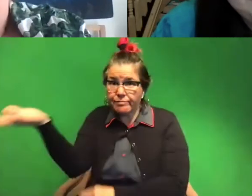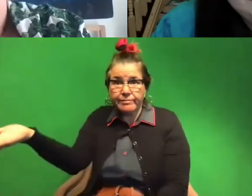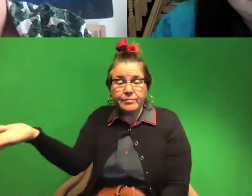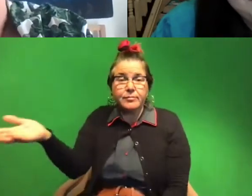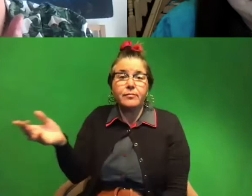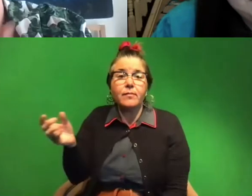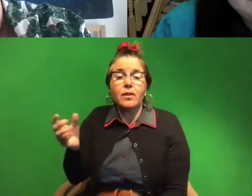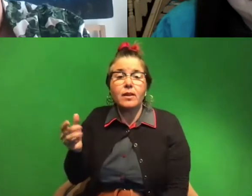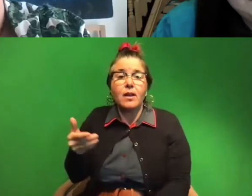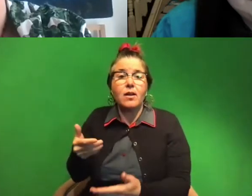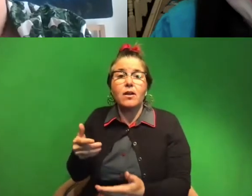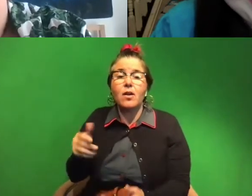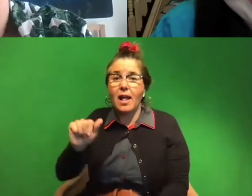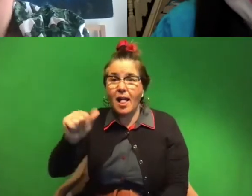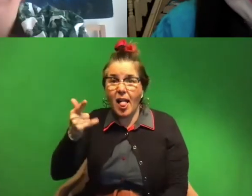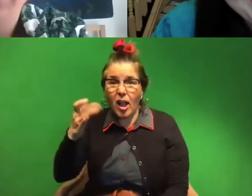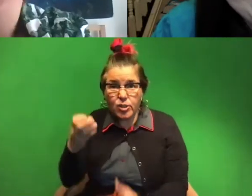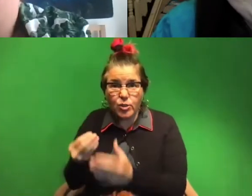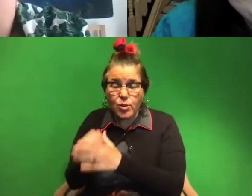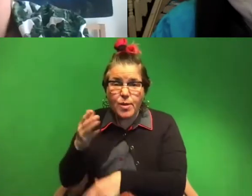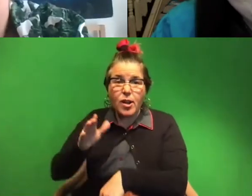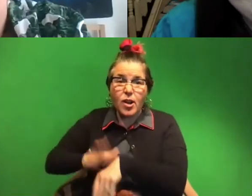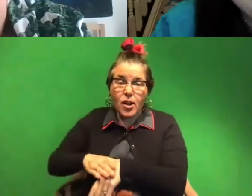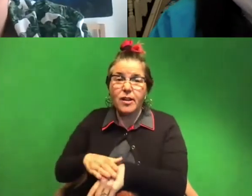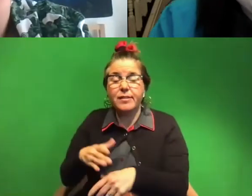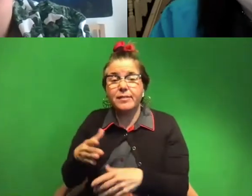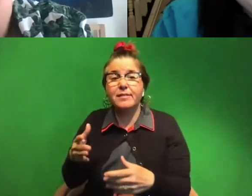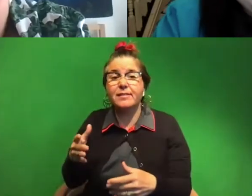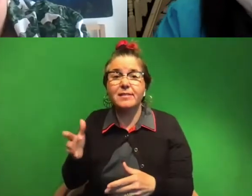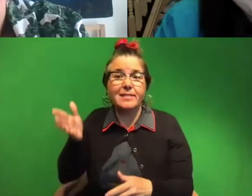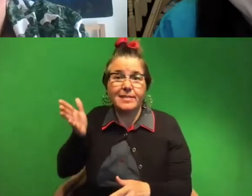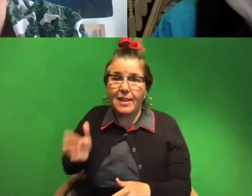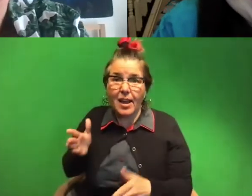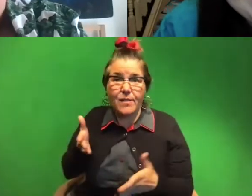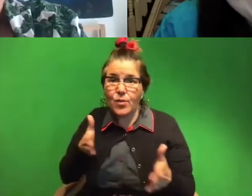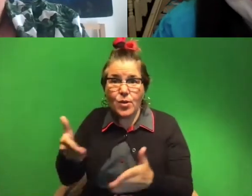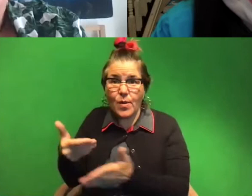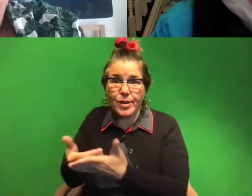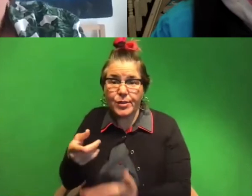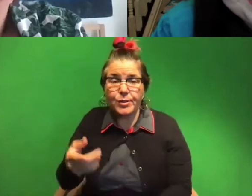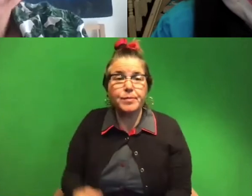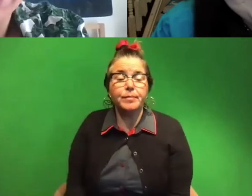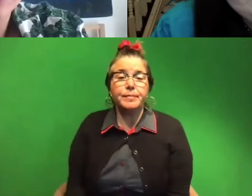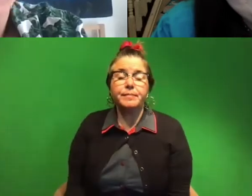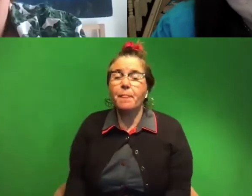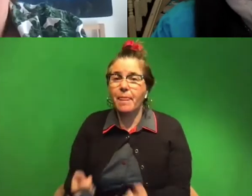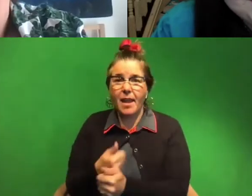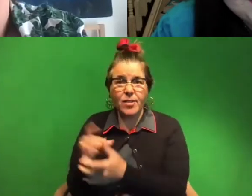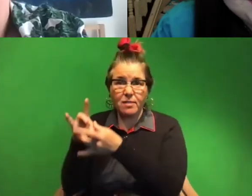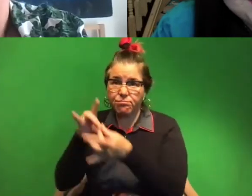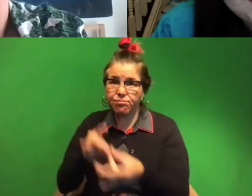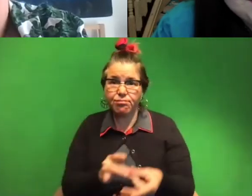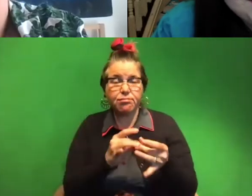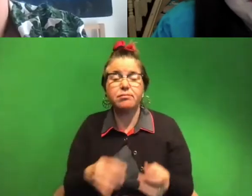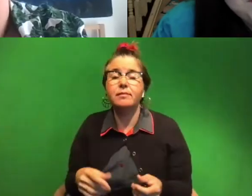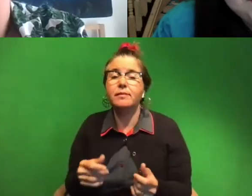I should say the algae that is growing in the, on the side of the road that's next to you. Everything is connected. Everything that